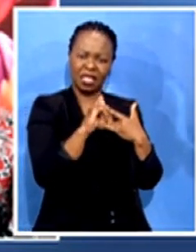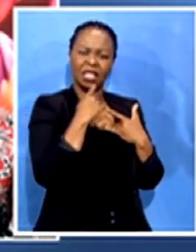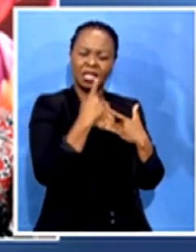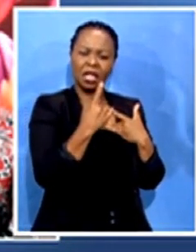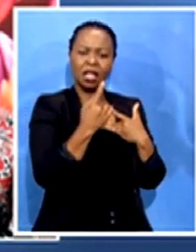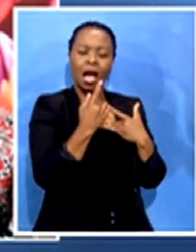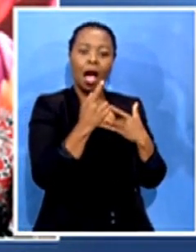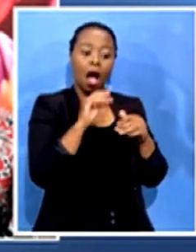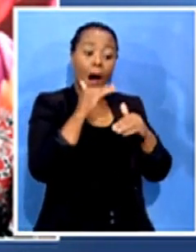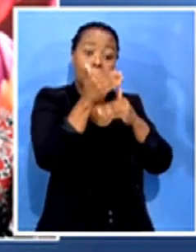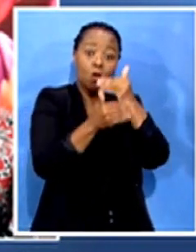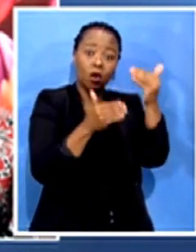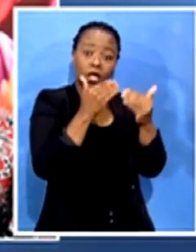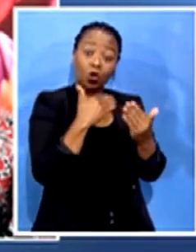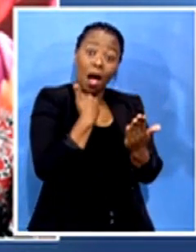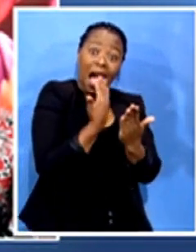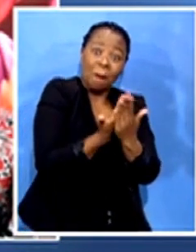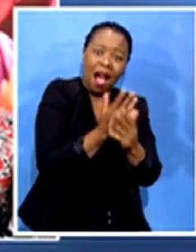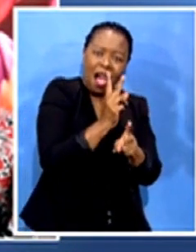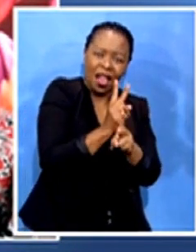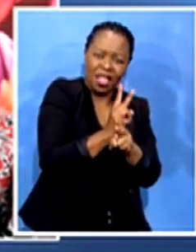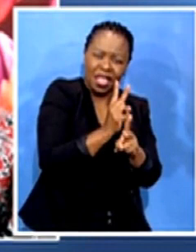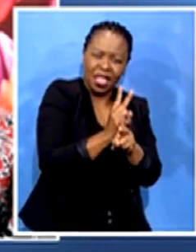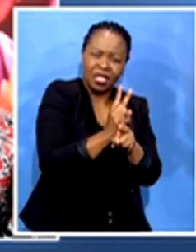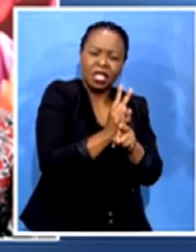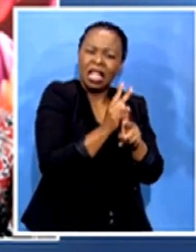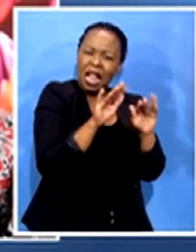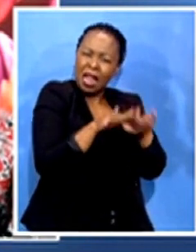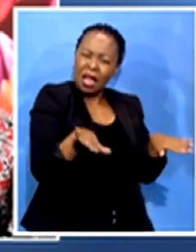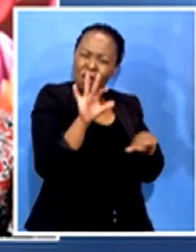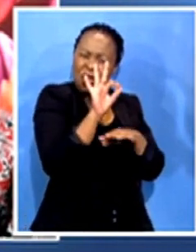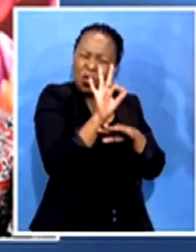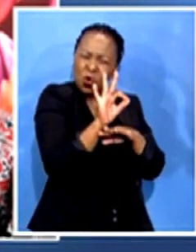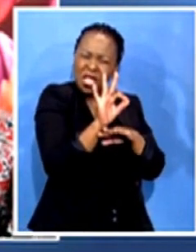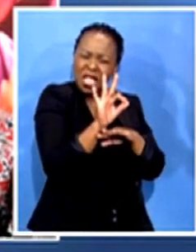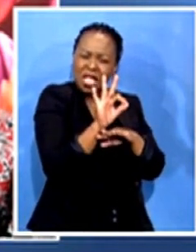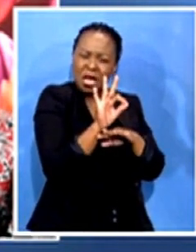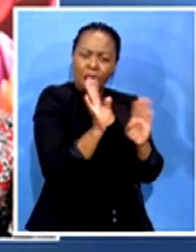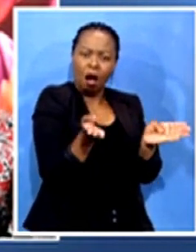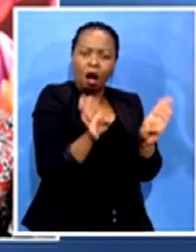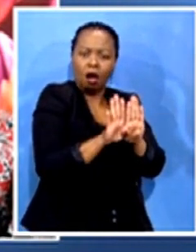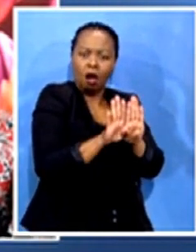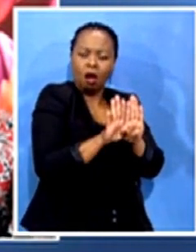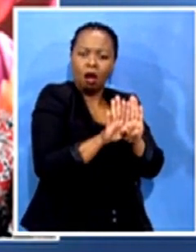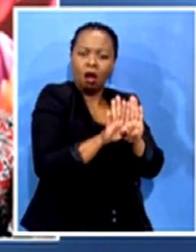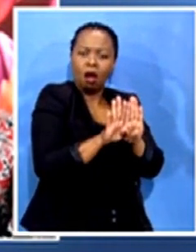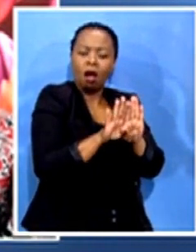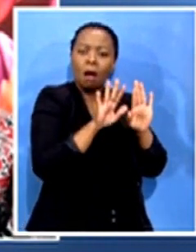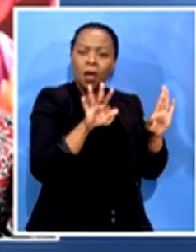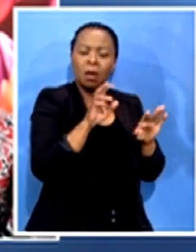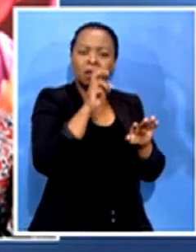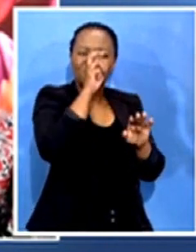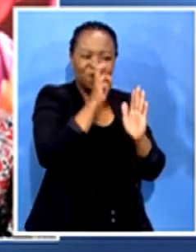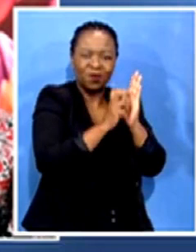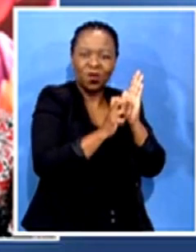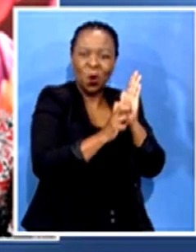place during level 3 lockdown, where people are really restricted in terms of access and